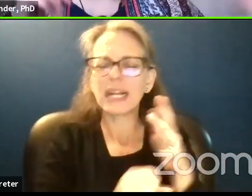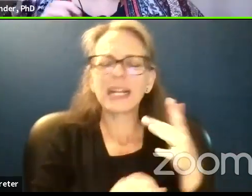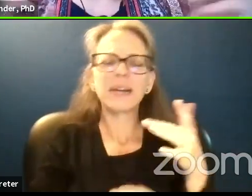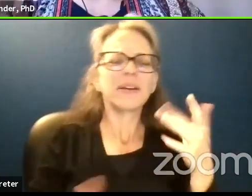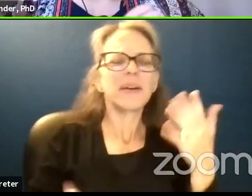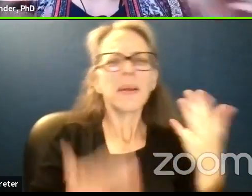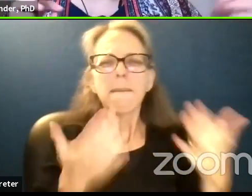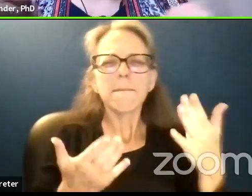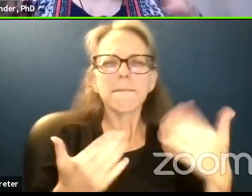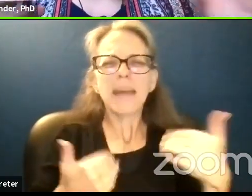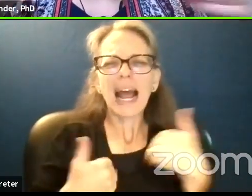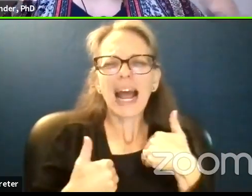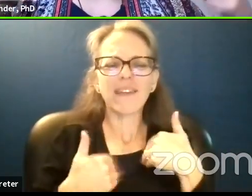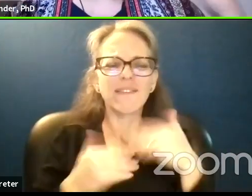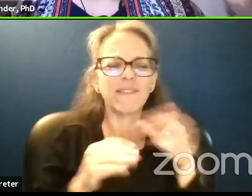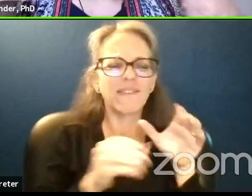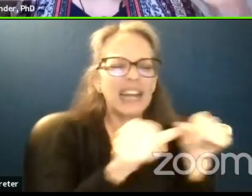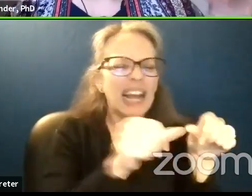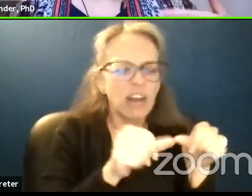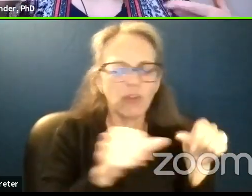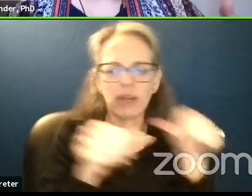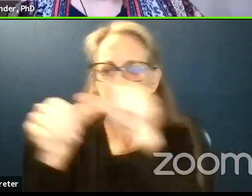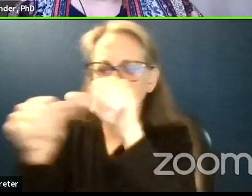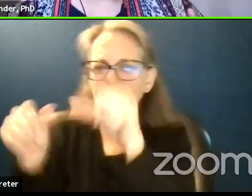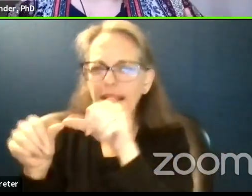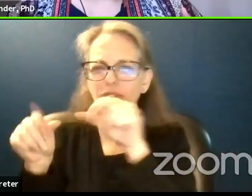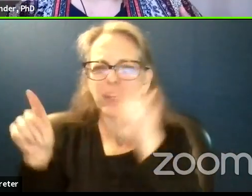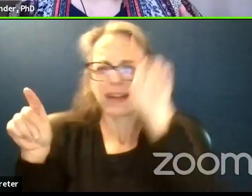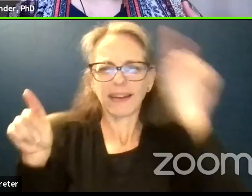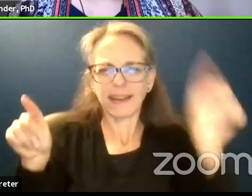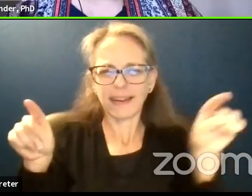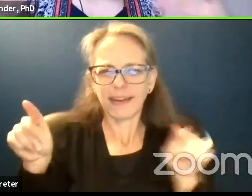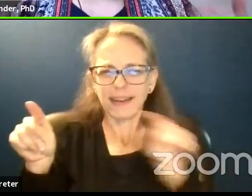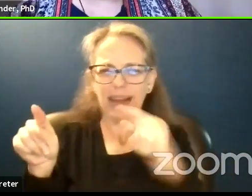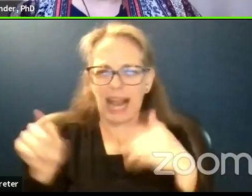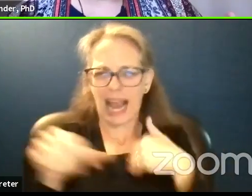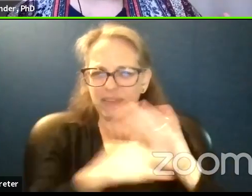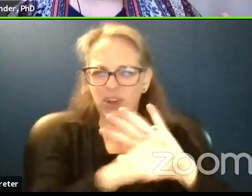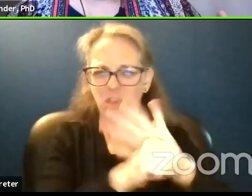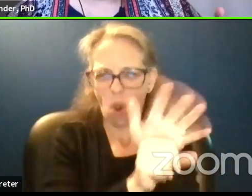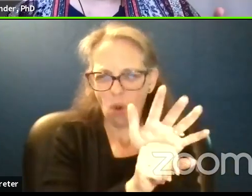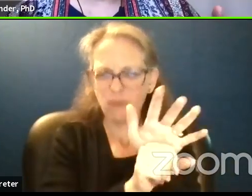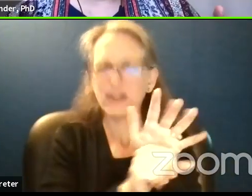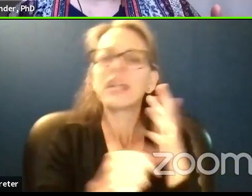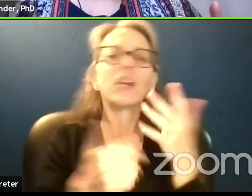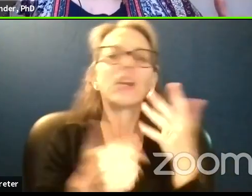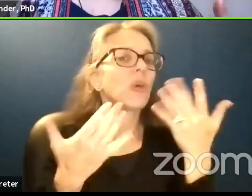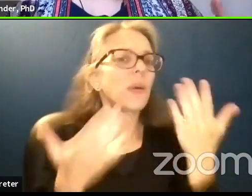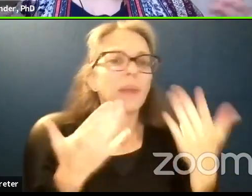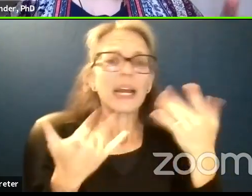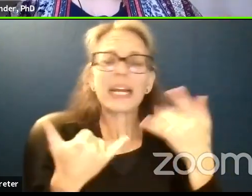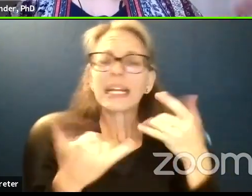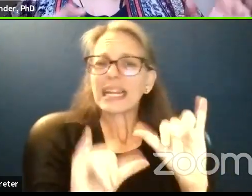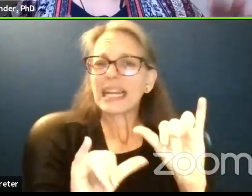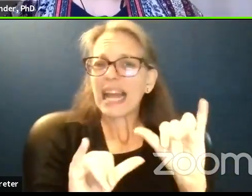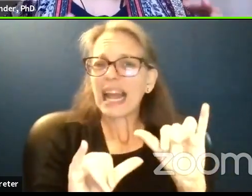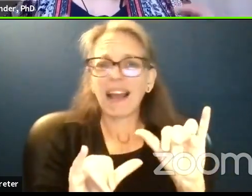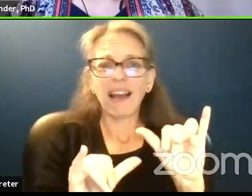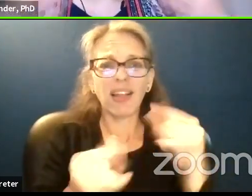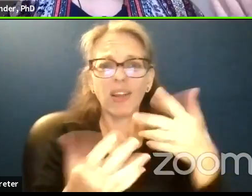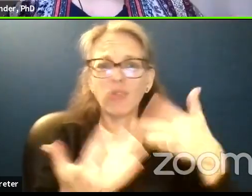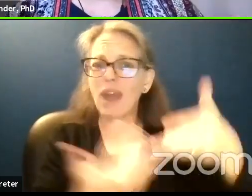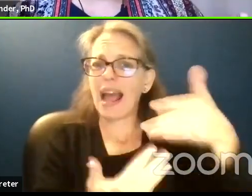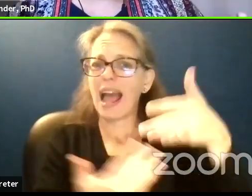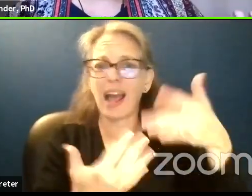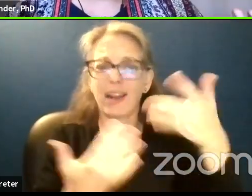pockets of coronavirus just still in the human population. So it may still remain a threat even after